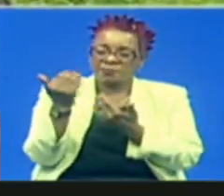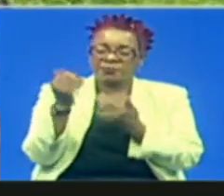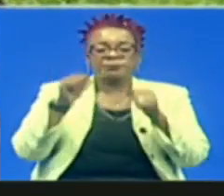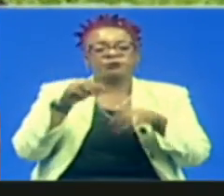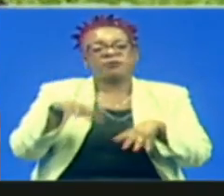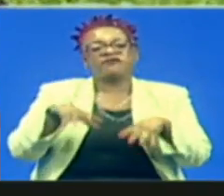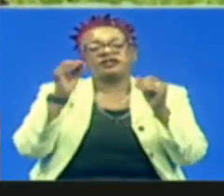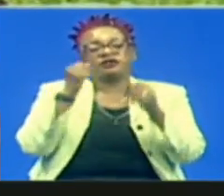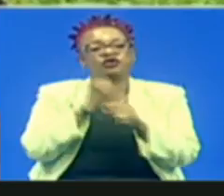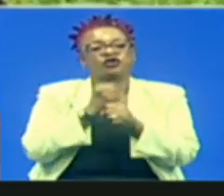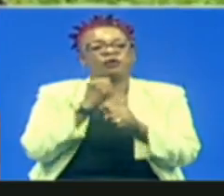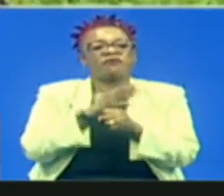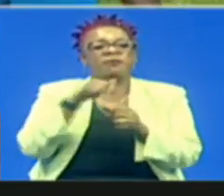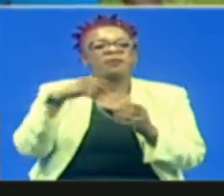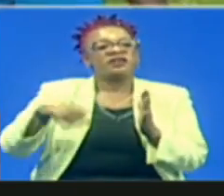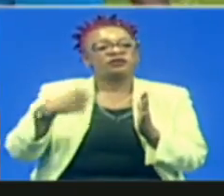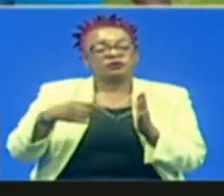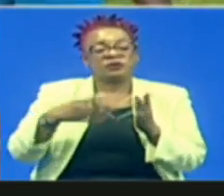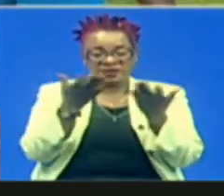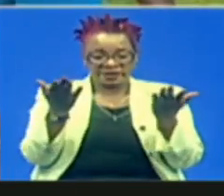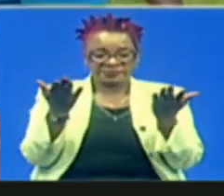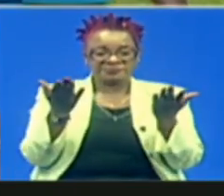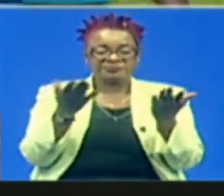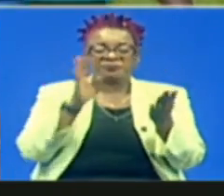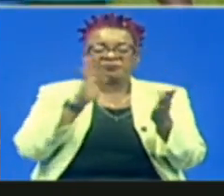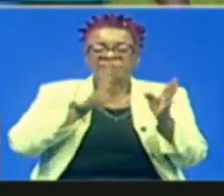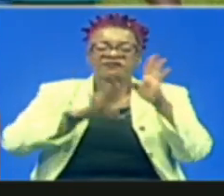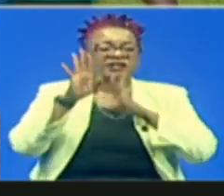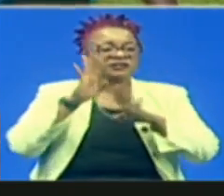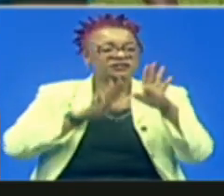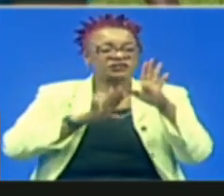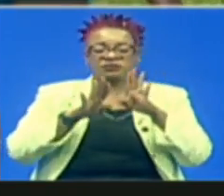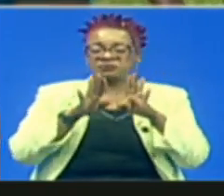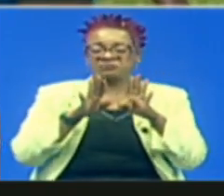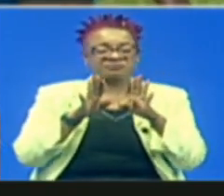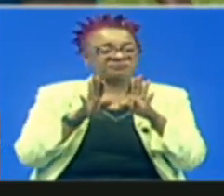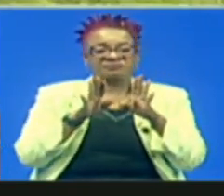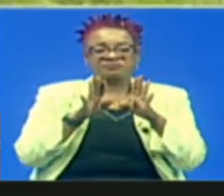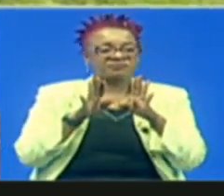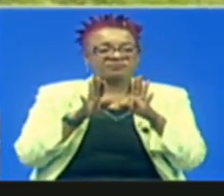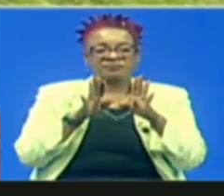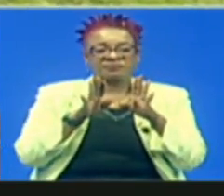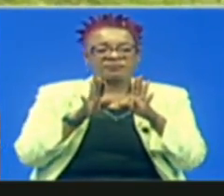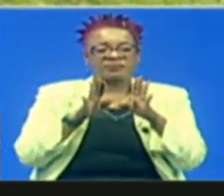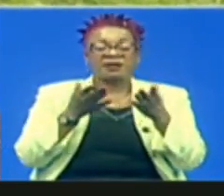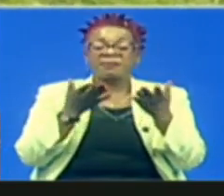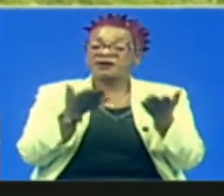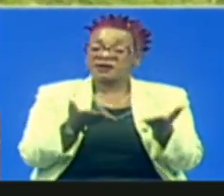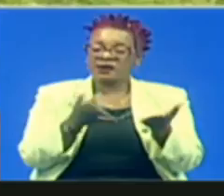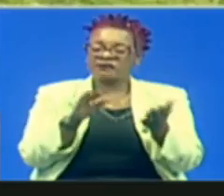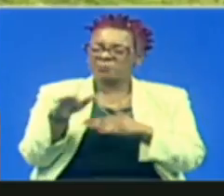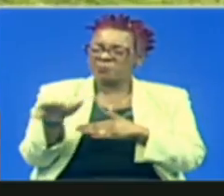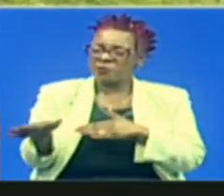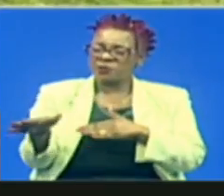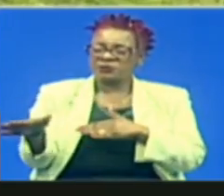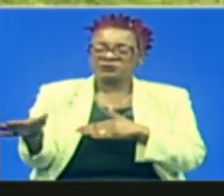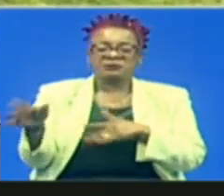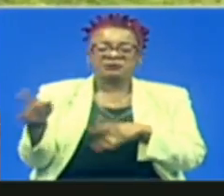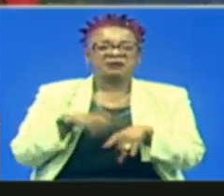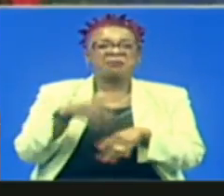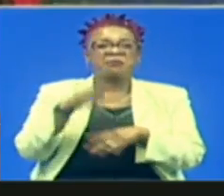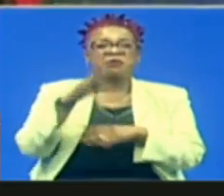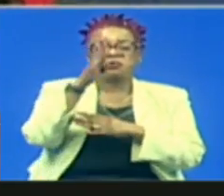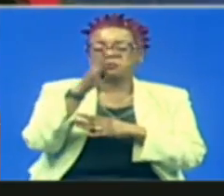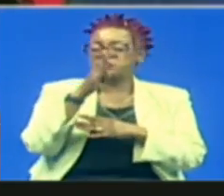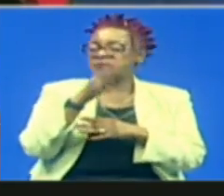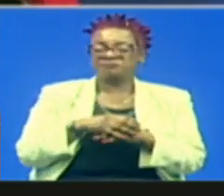from the factories around here. Their frustration is unmistakable. They have been here since dawn, and by noon, there was